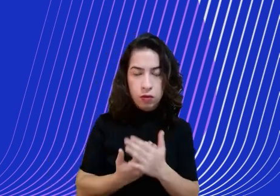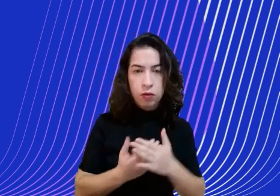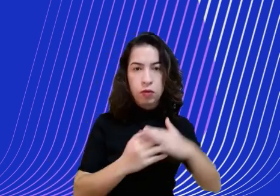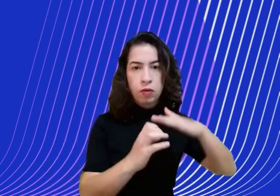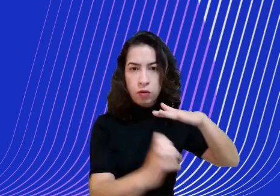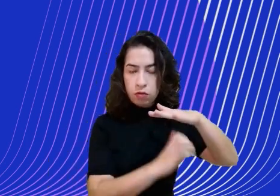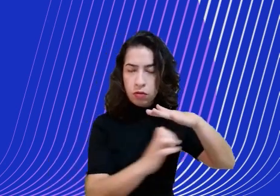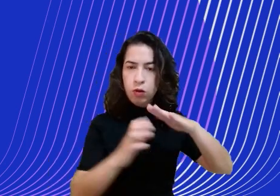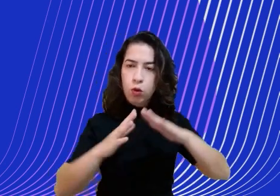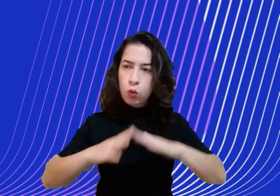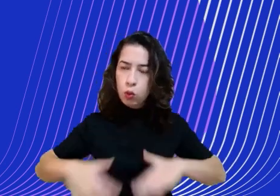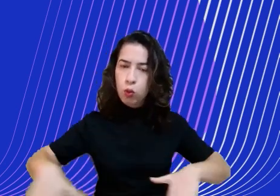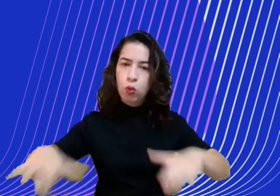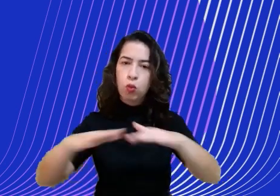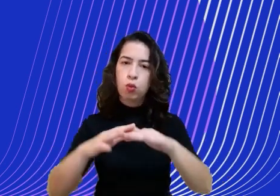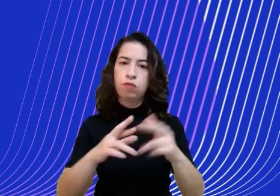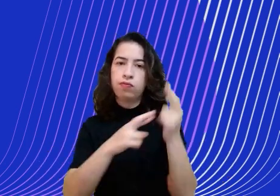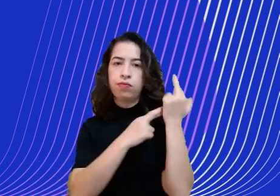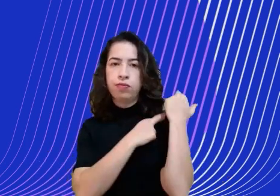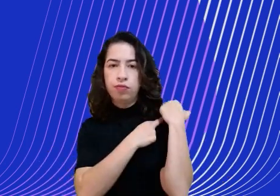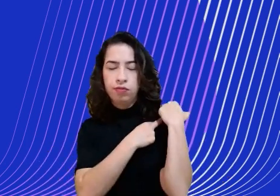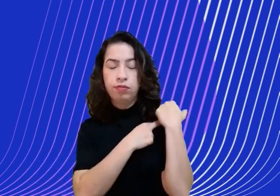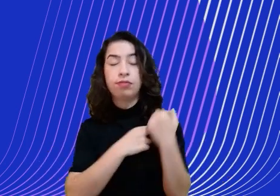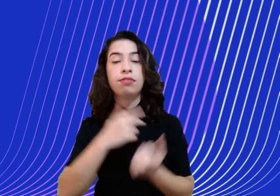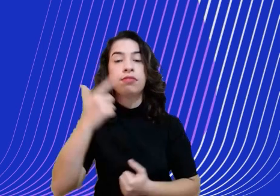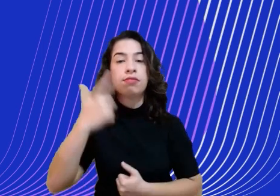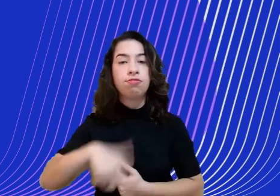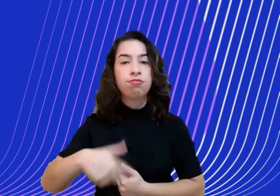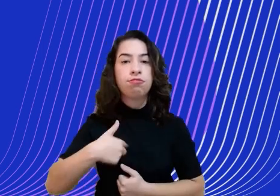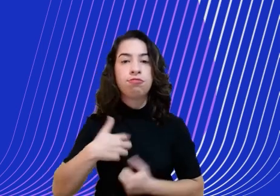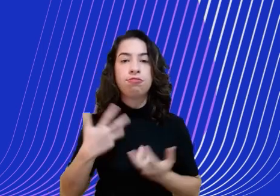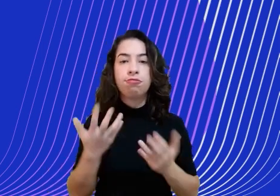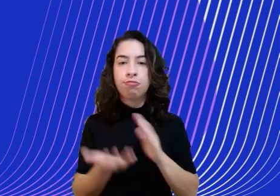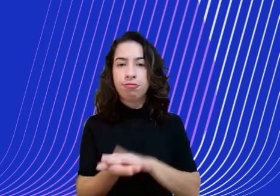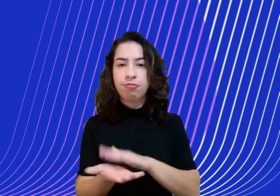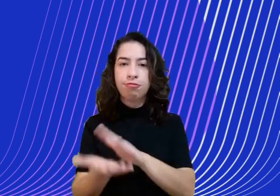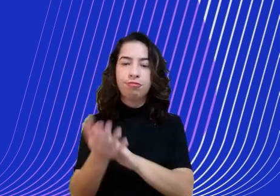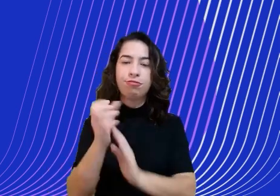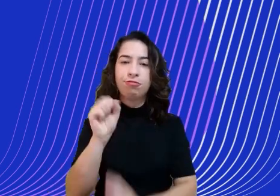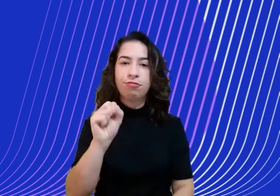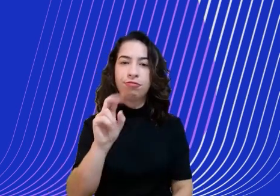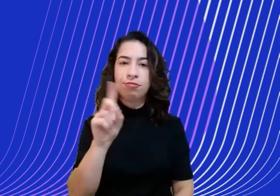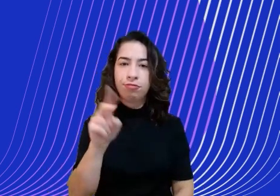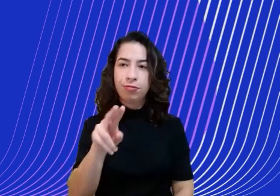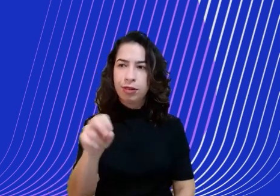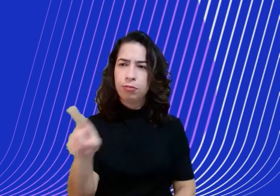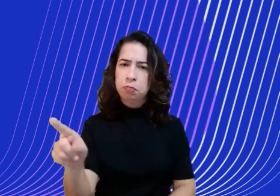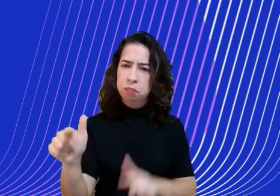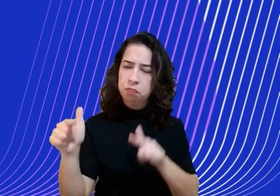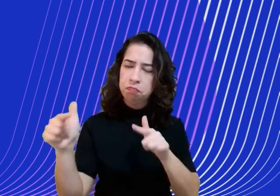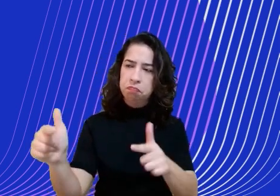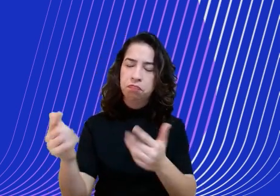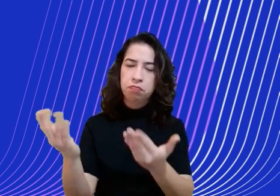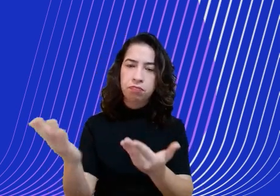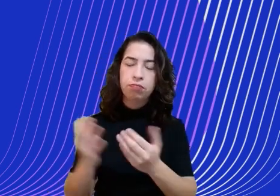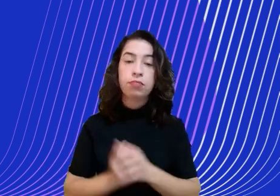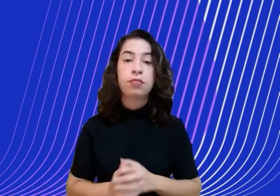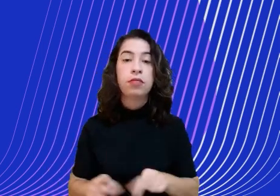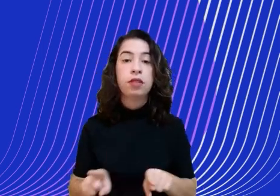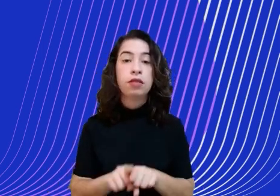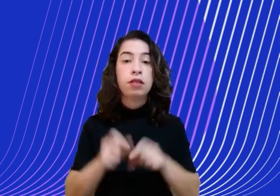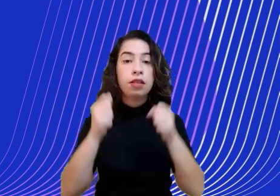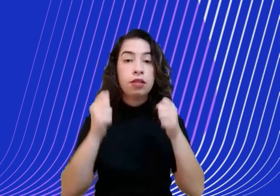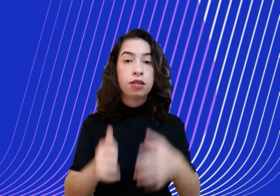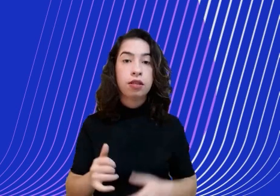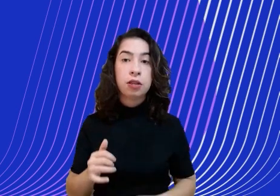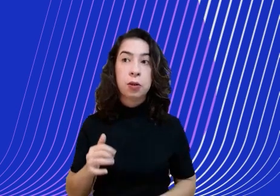sector, the academia, the private sector have this responsibility, so I would like to congratulate Suzano for this initiative and say that next time